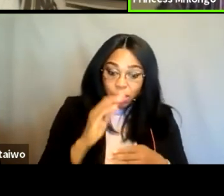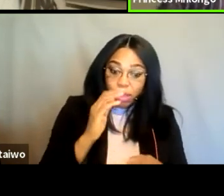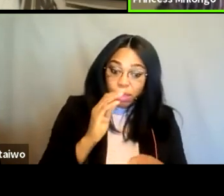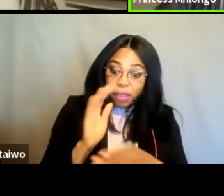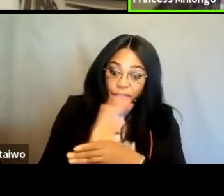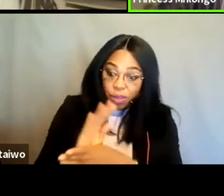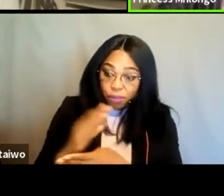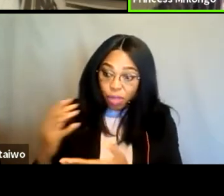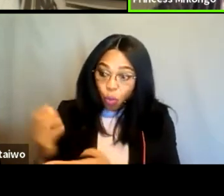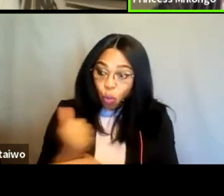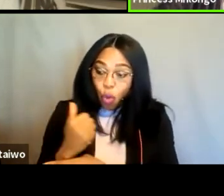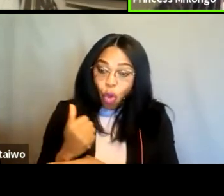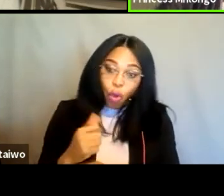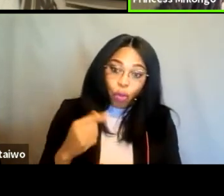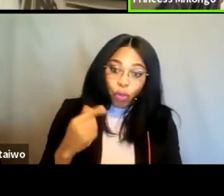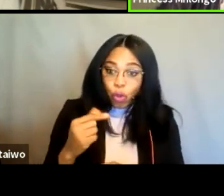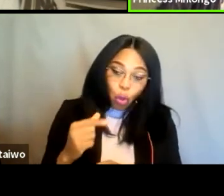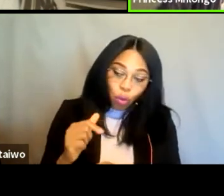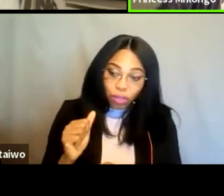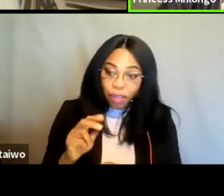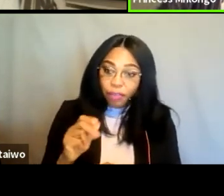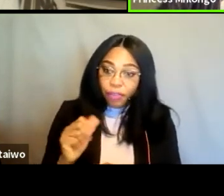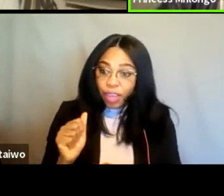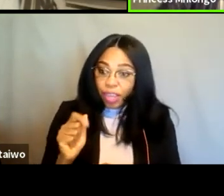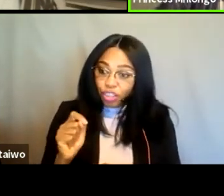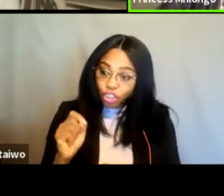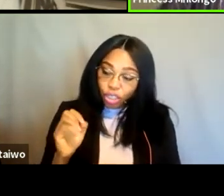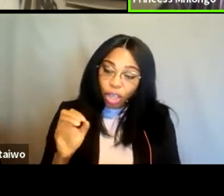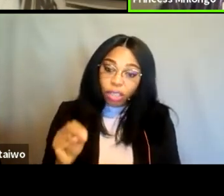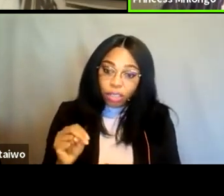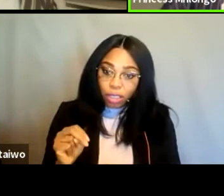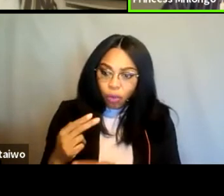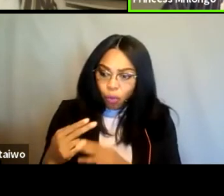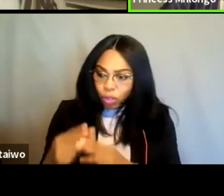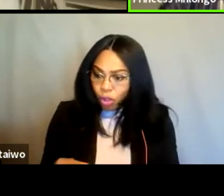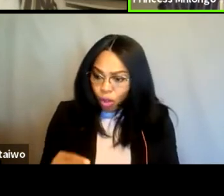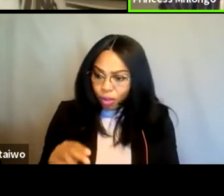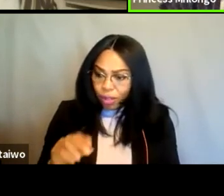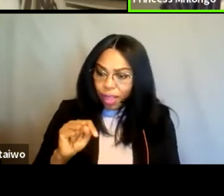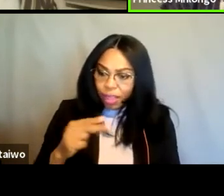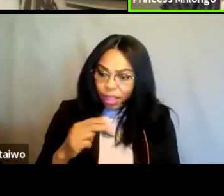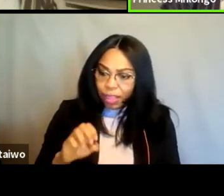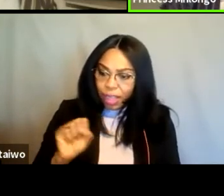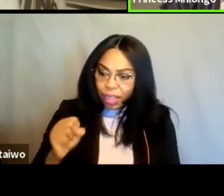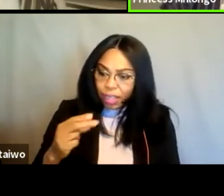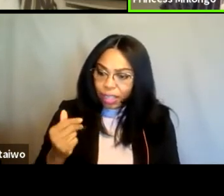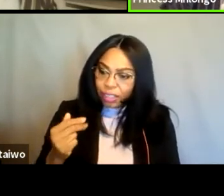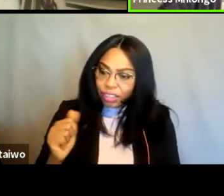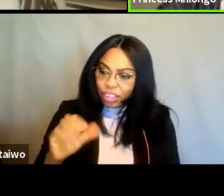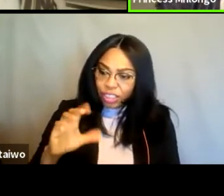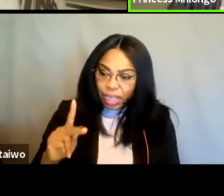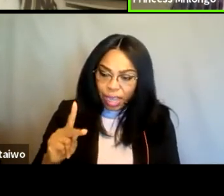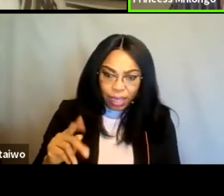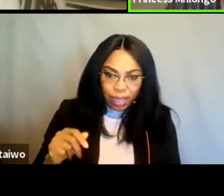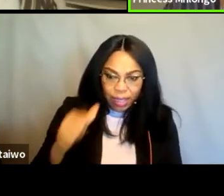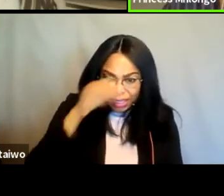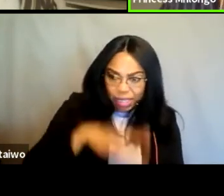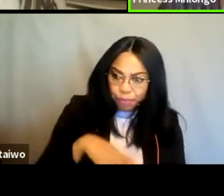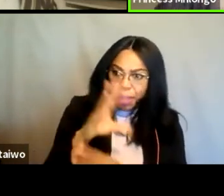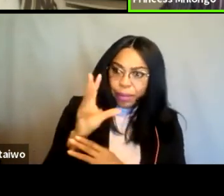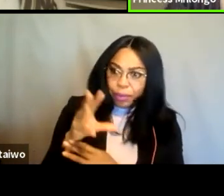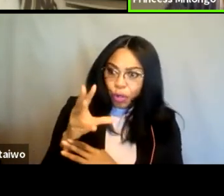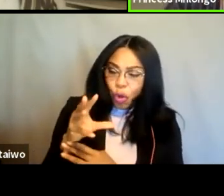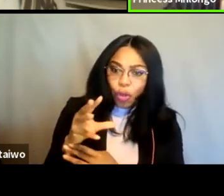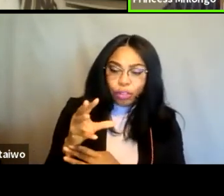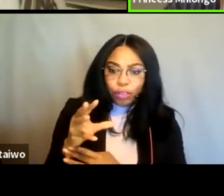won the Gold Ovation was called The Shack, where this guy just took his camera and recorded the thoughts